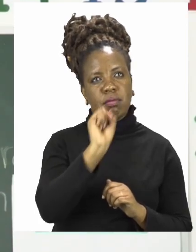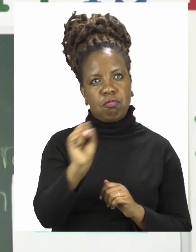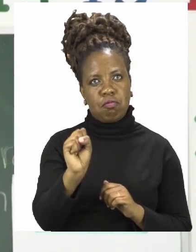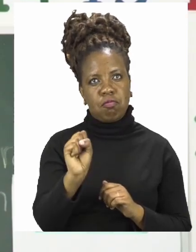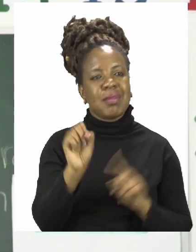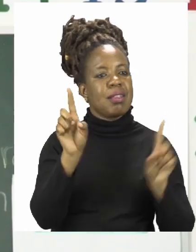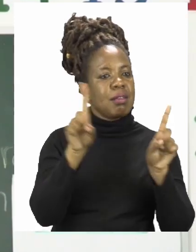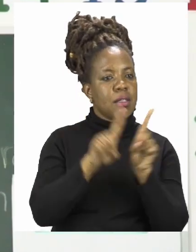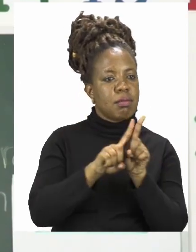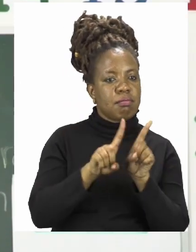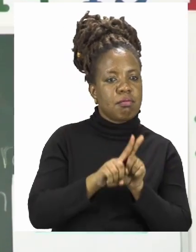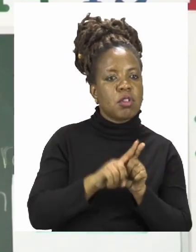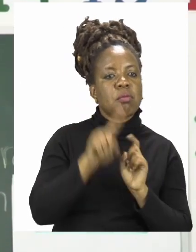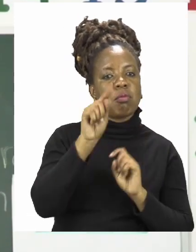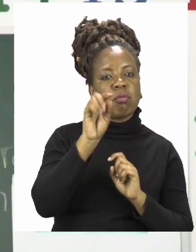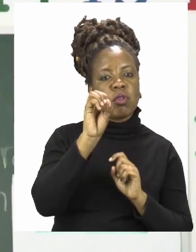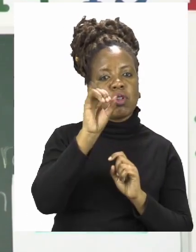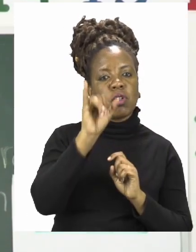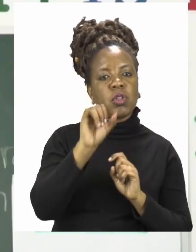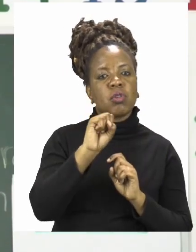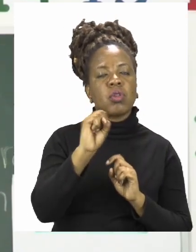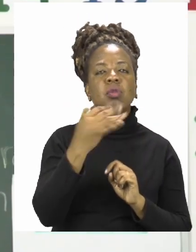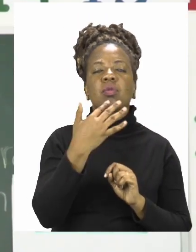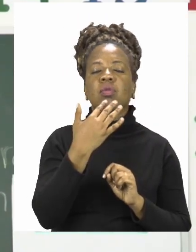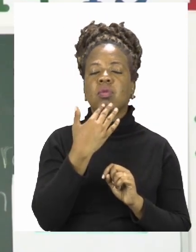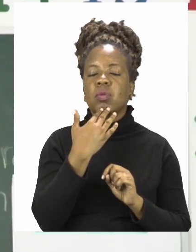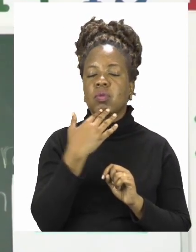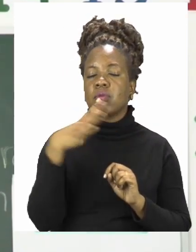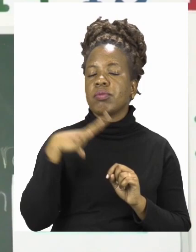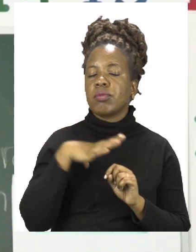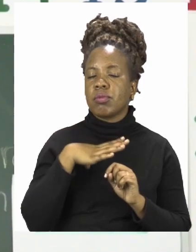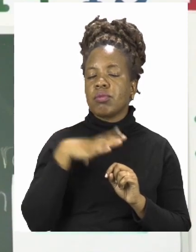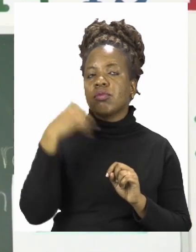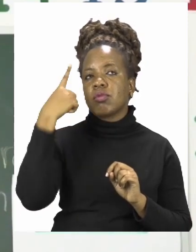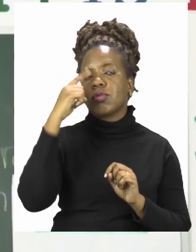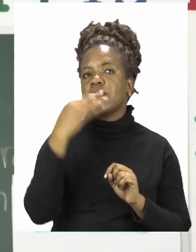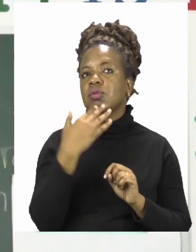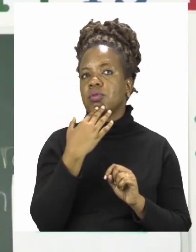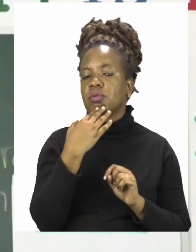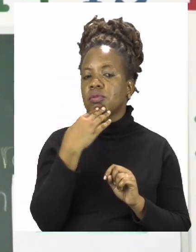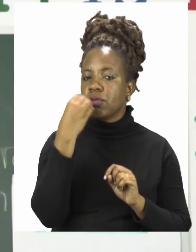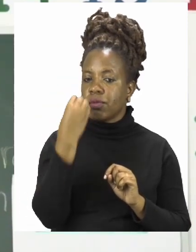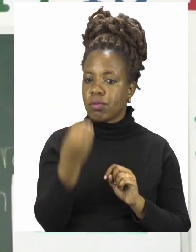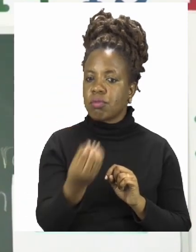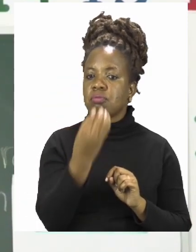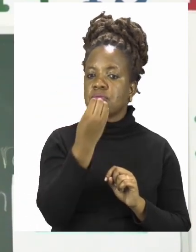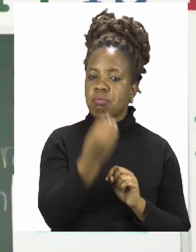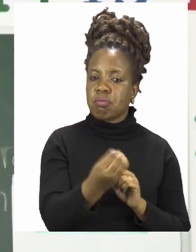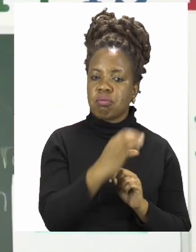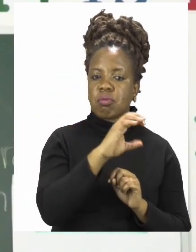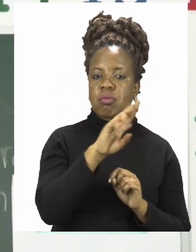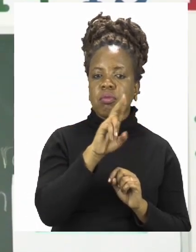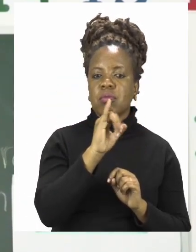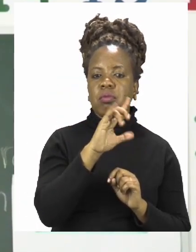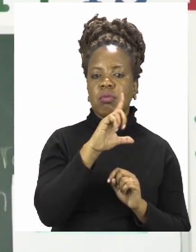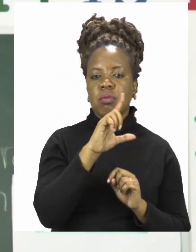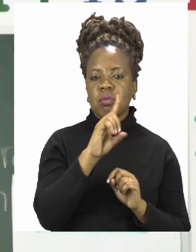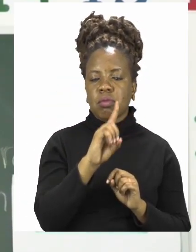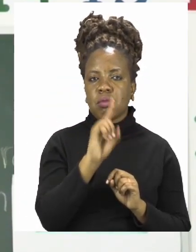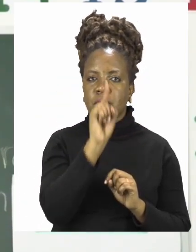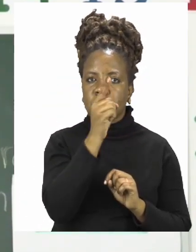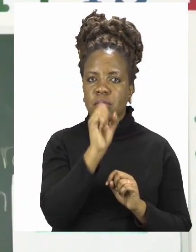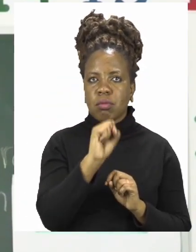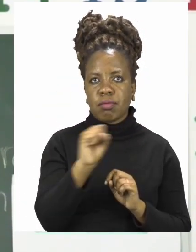toys. Take your time with this one. Don't forget your apostrophe and your S. And I'll see you soon after the advert